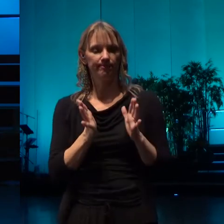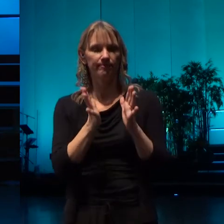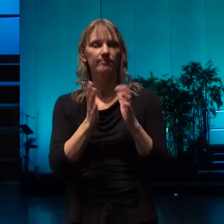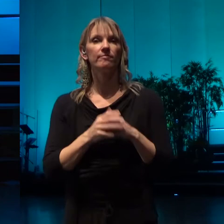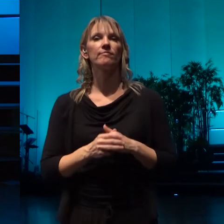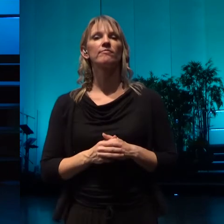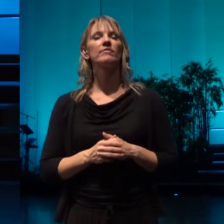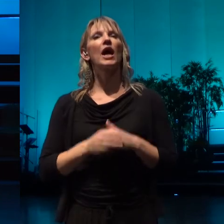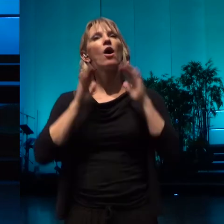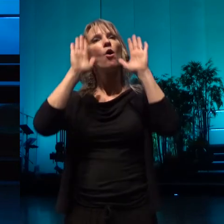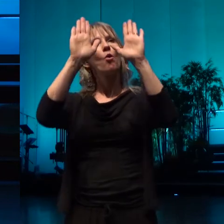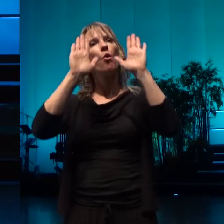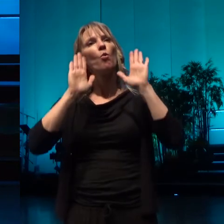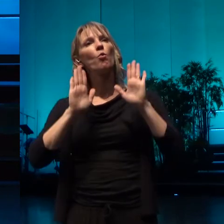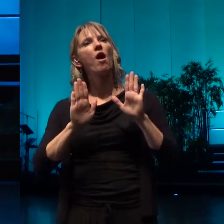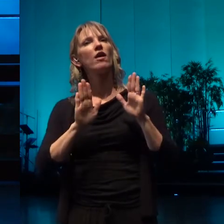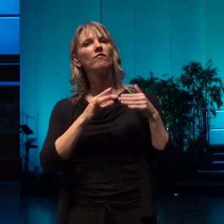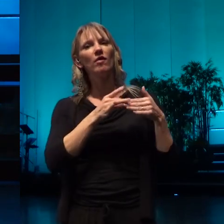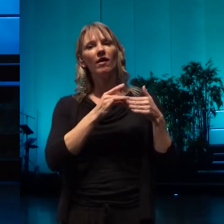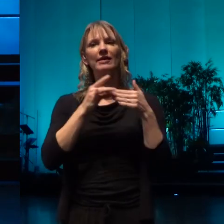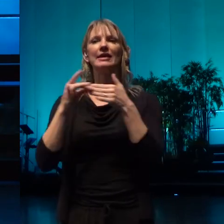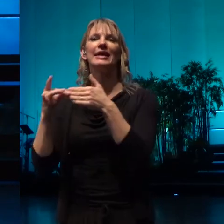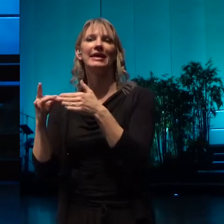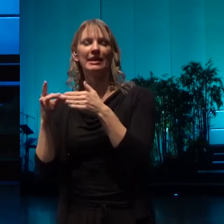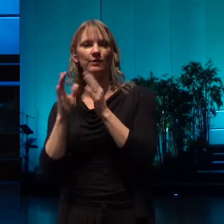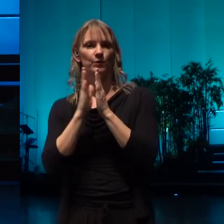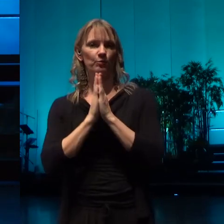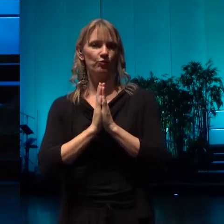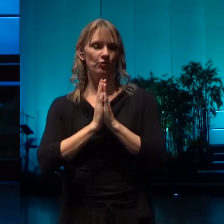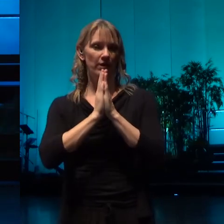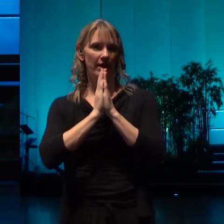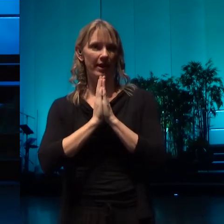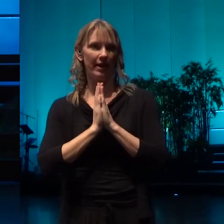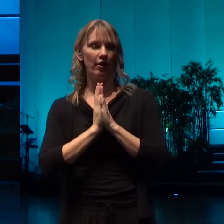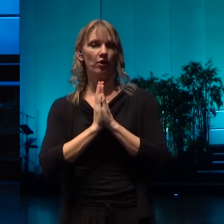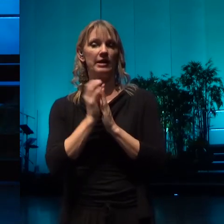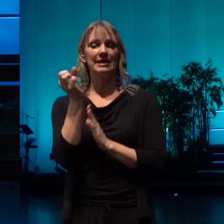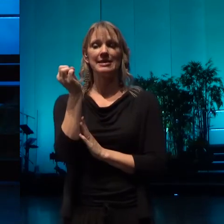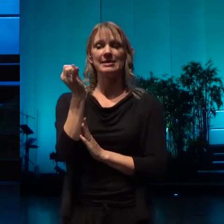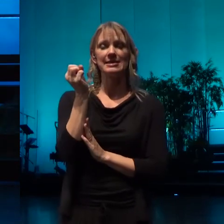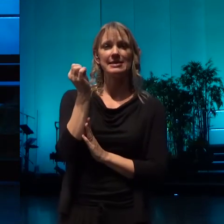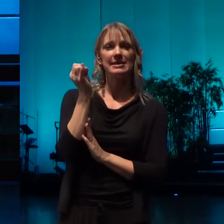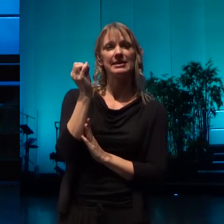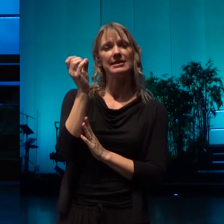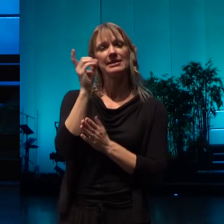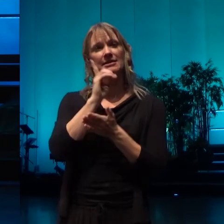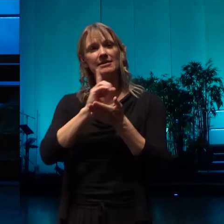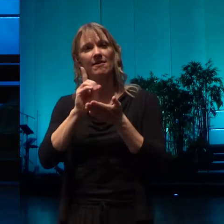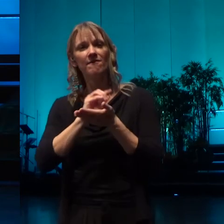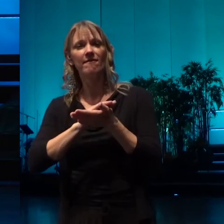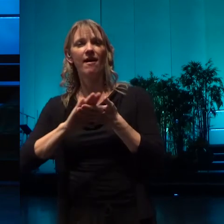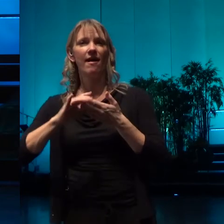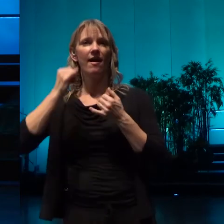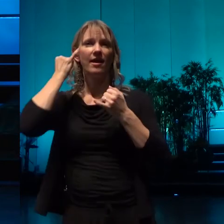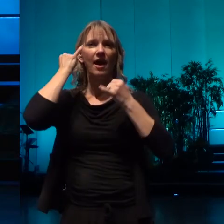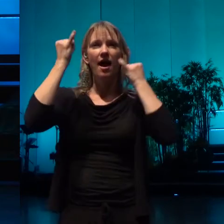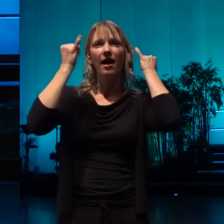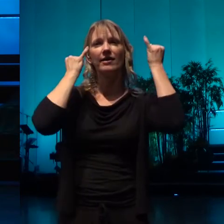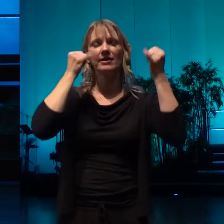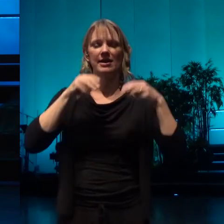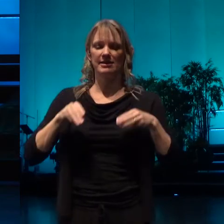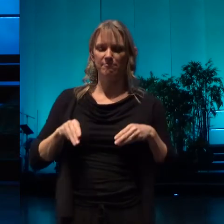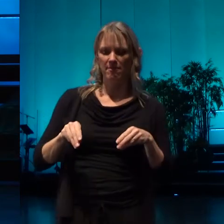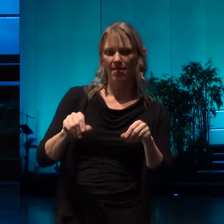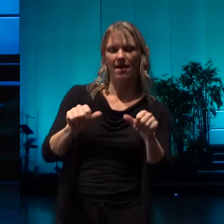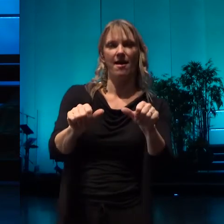And what a wonderful segue into prayer, planting the seeds of divine ideas into